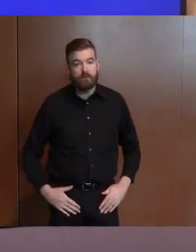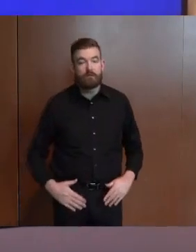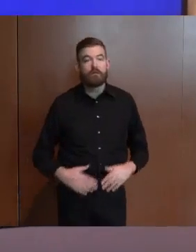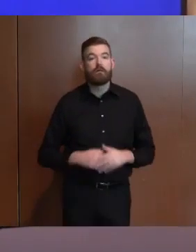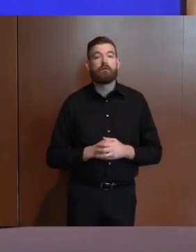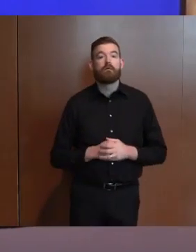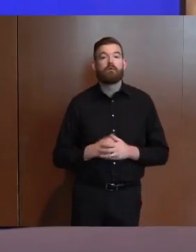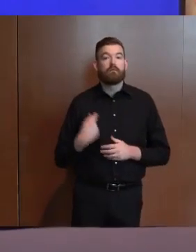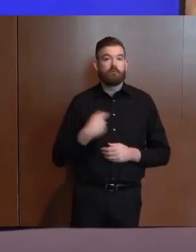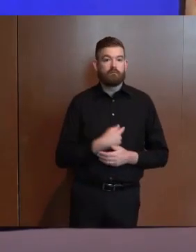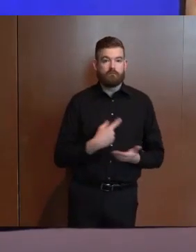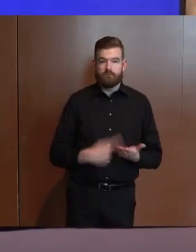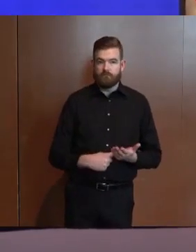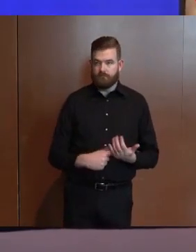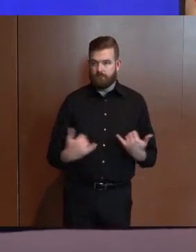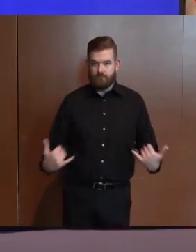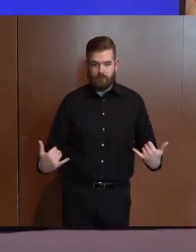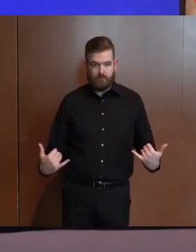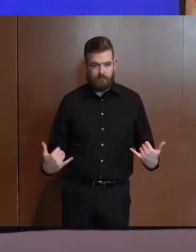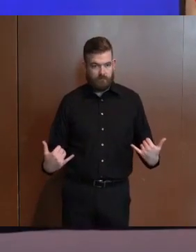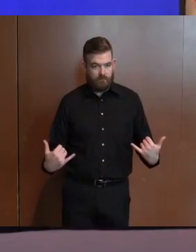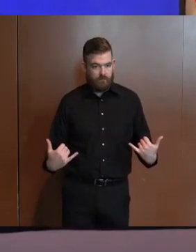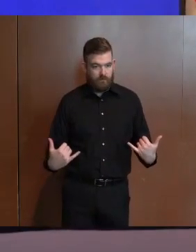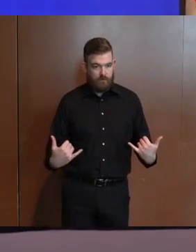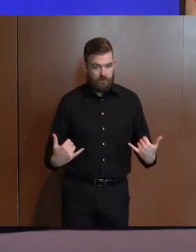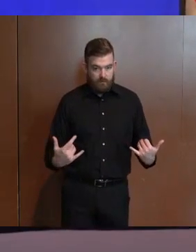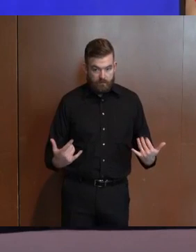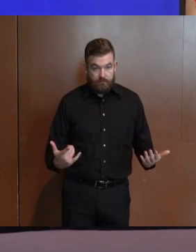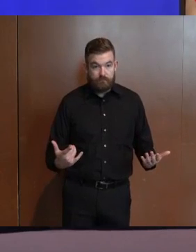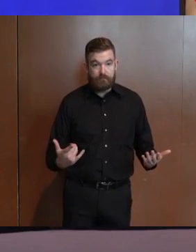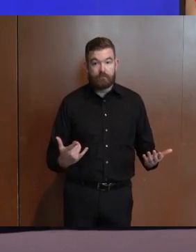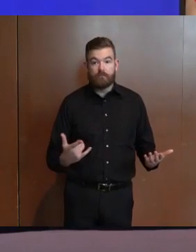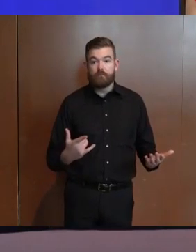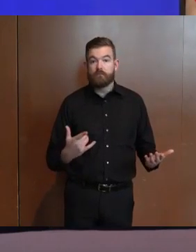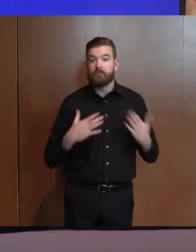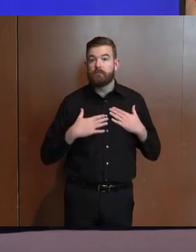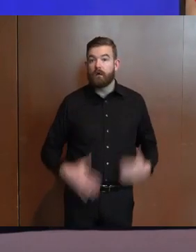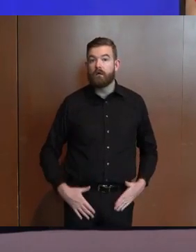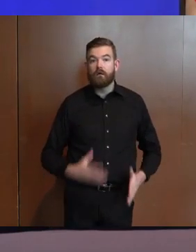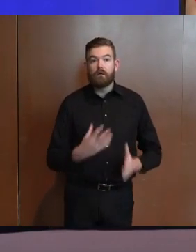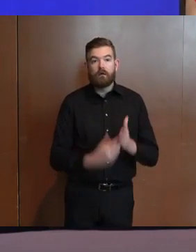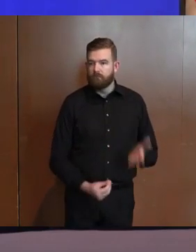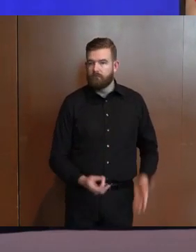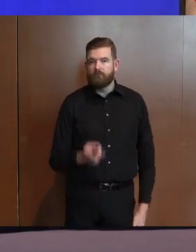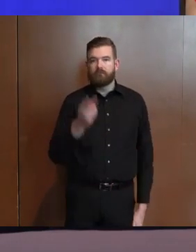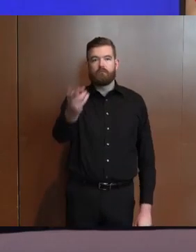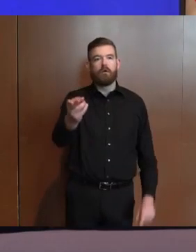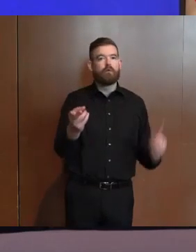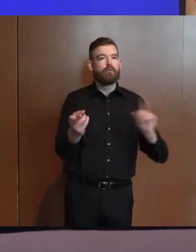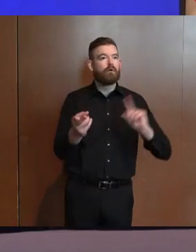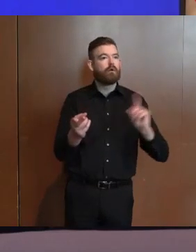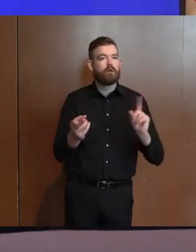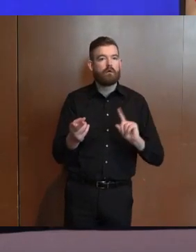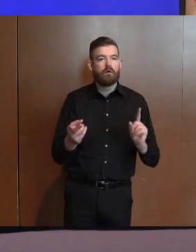this conversation, folks, this is real. And the number one thing we can do, the 9 million of us, is to stay